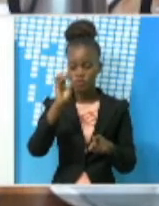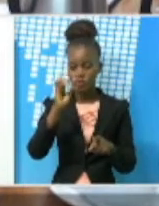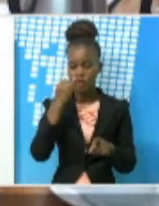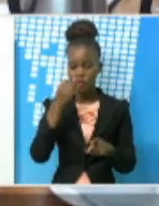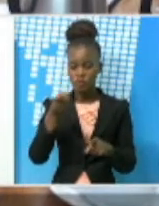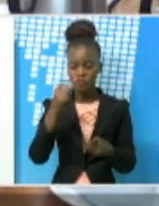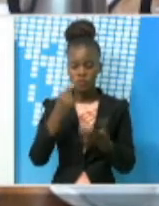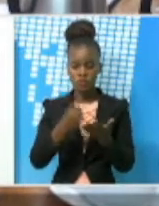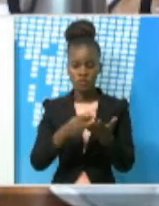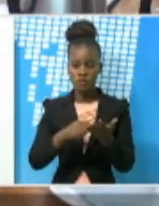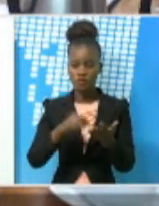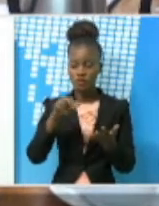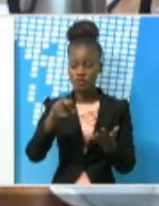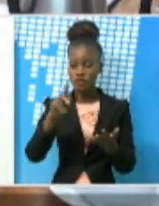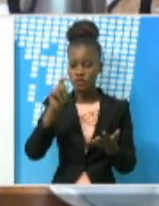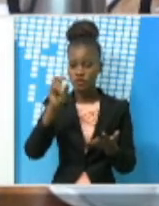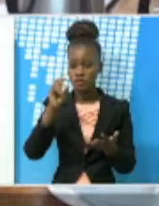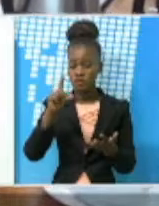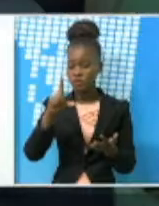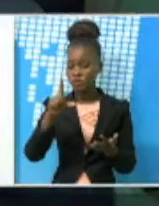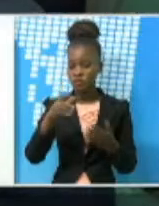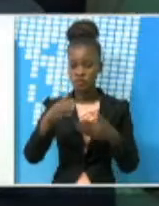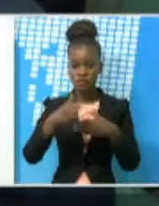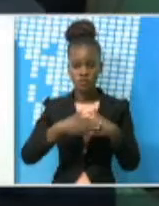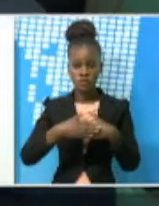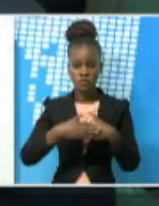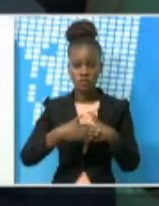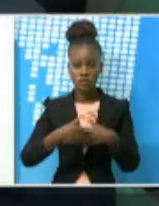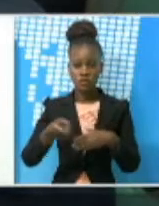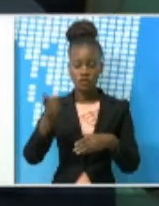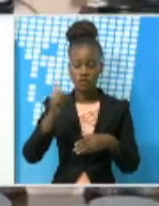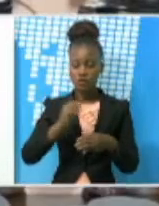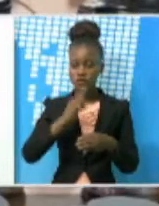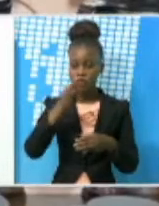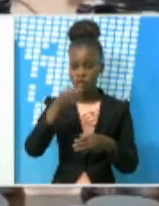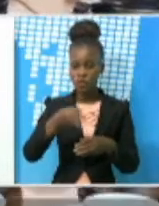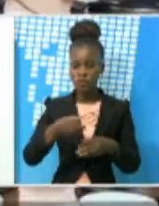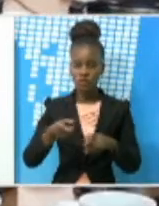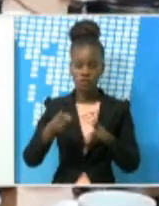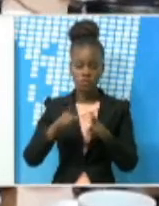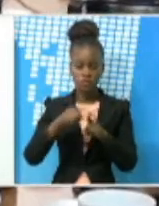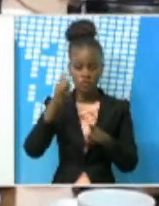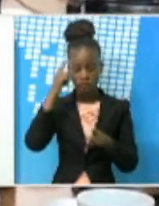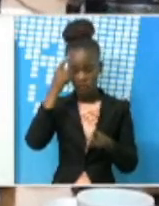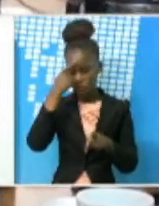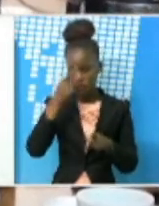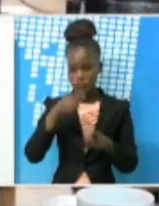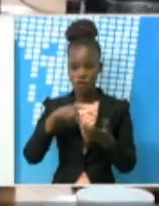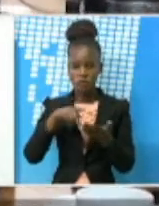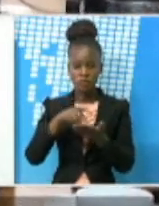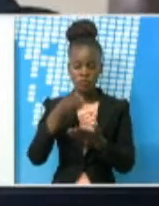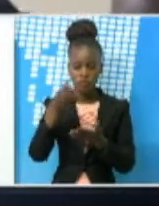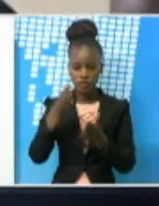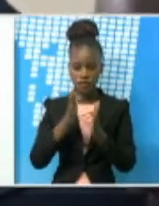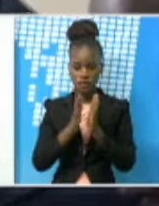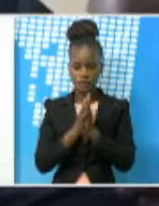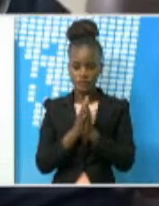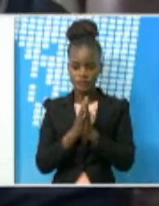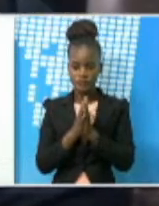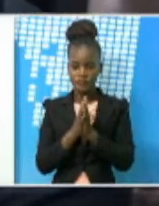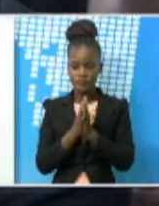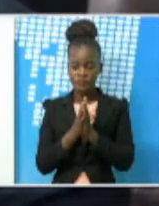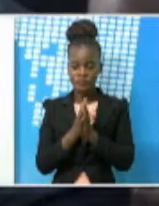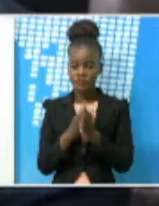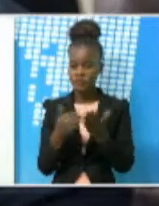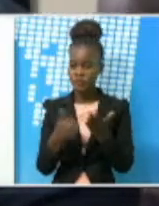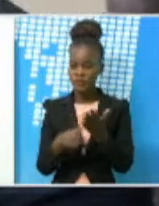UTL, which just recently closed, and they lobbied the legislators to compel government to pay these taxes. We have a